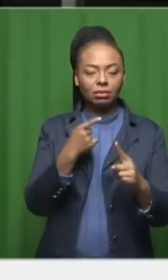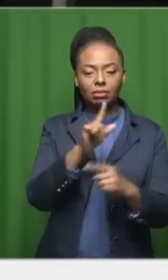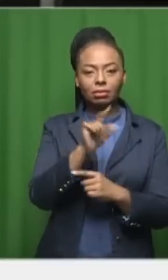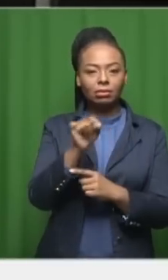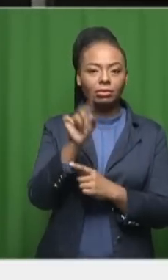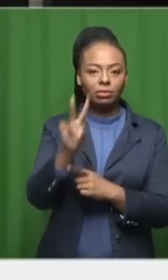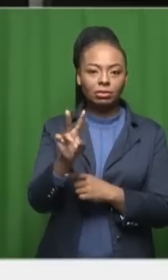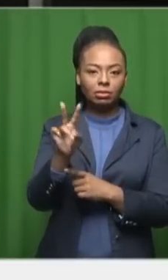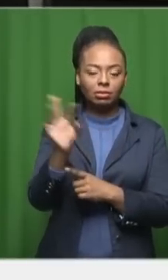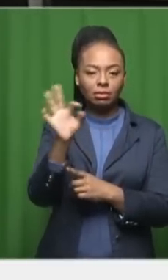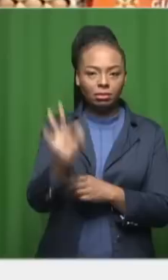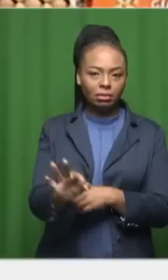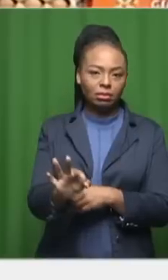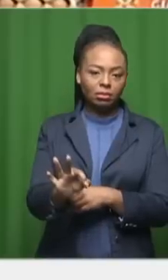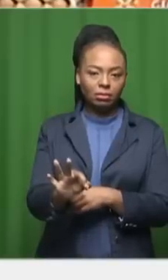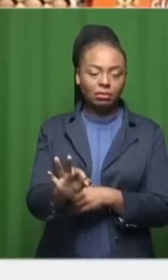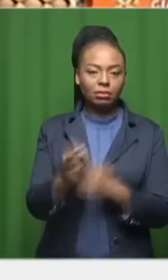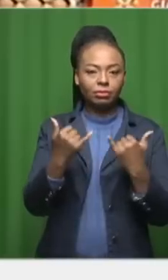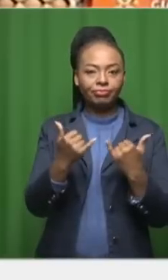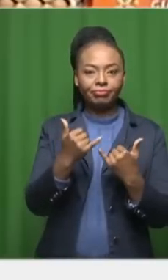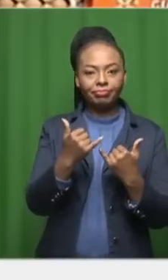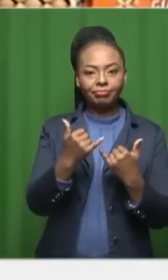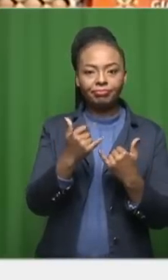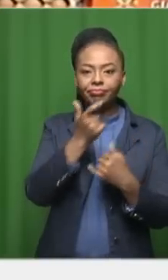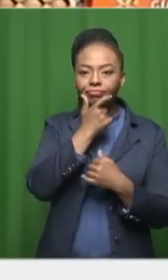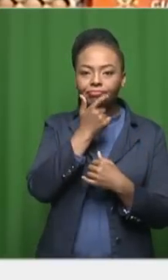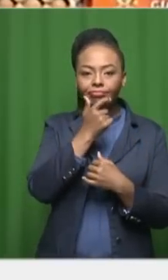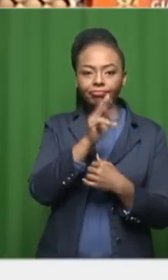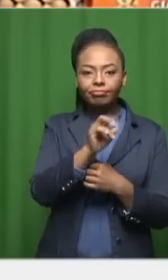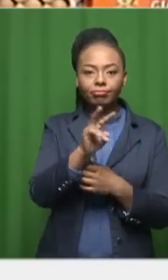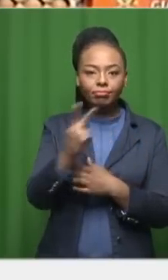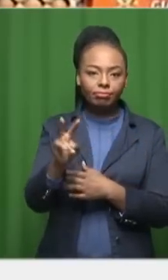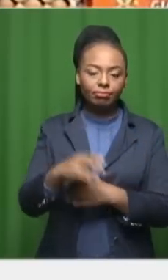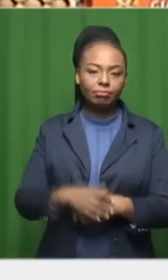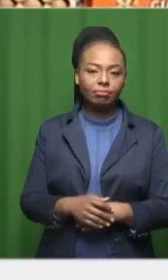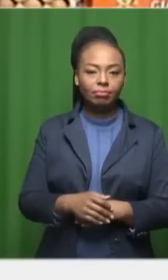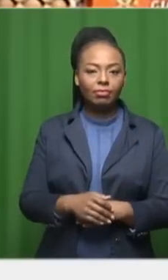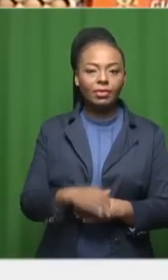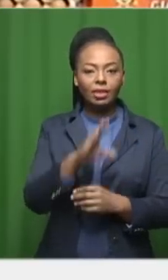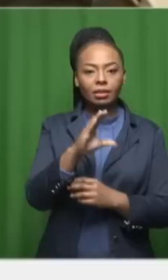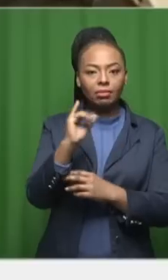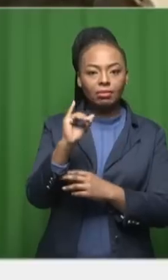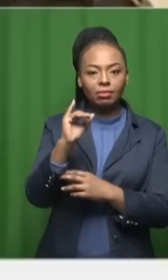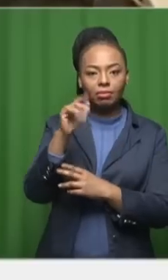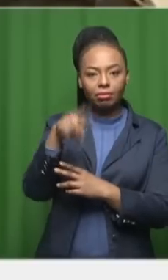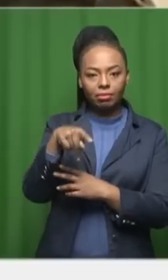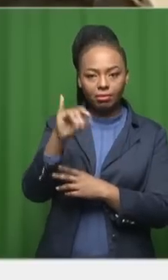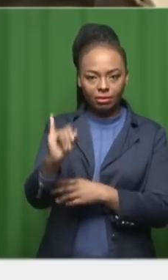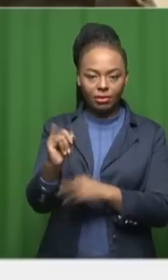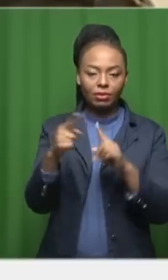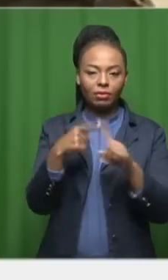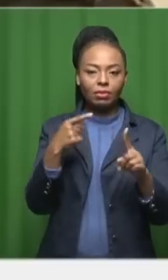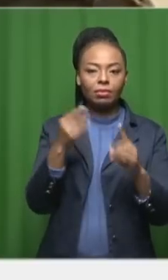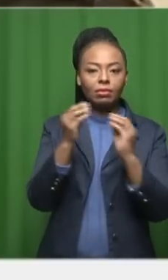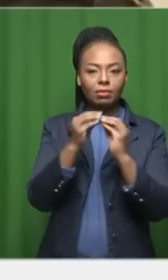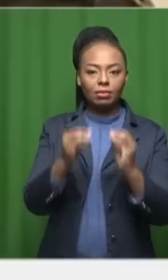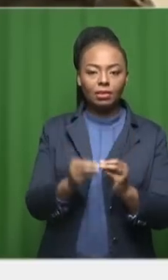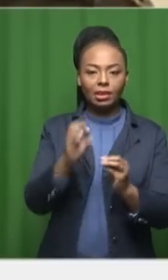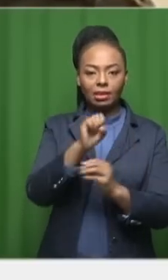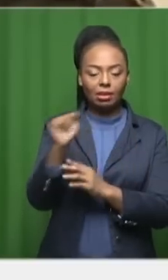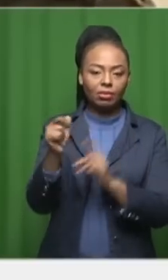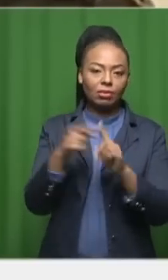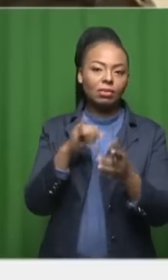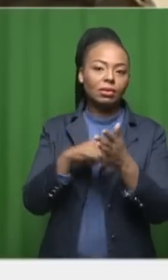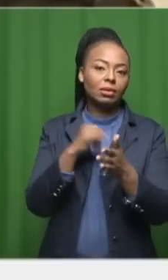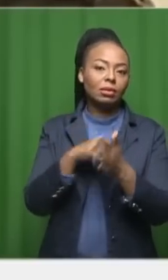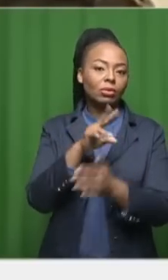December 2022. Yet the latest consumer price index data from Stats SA from January